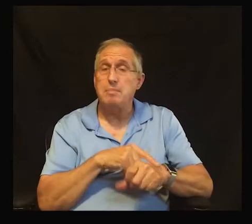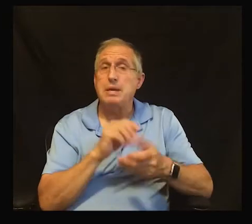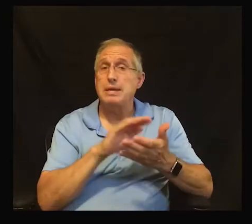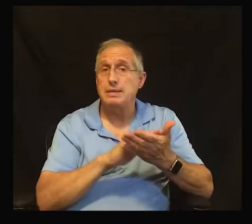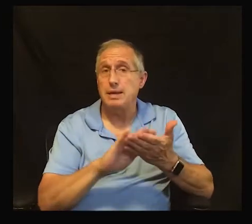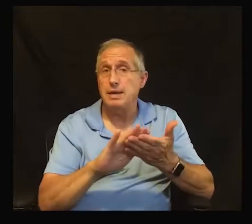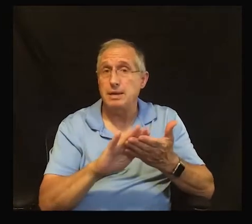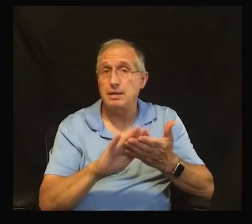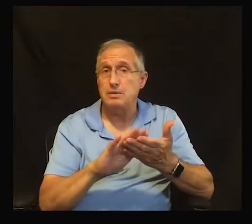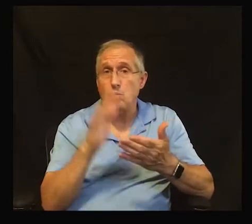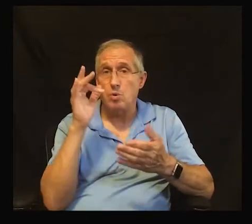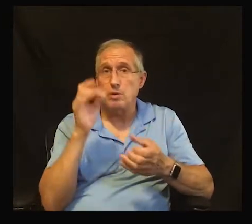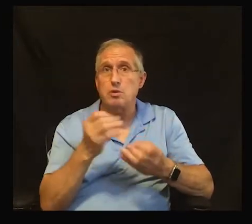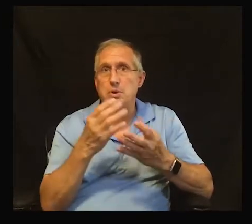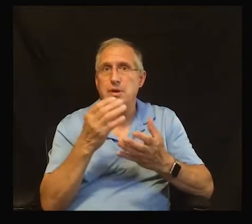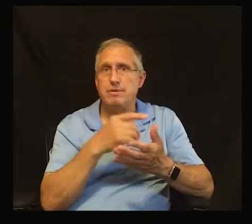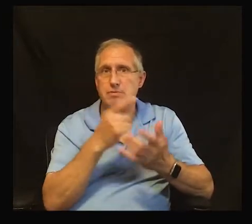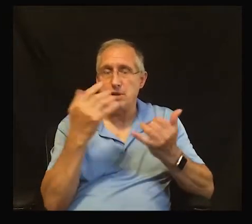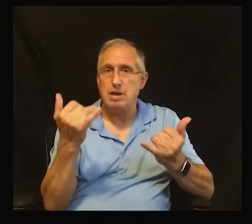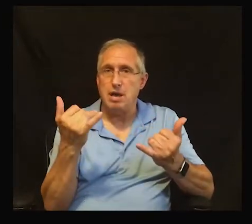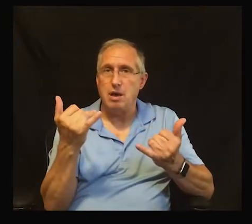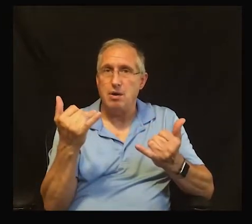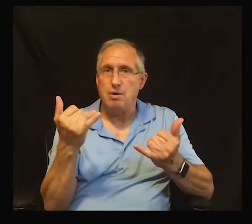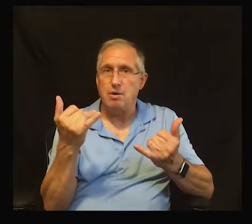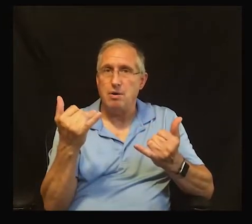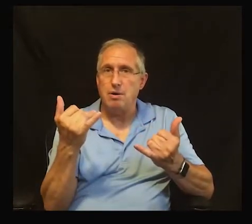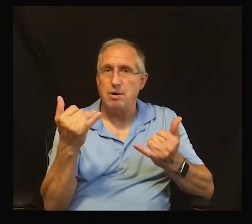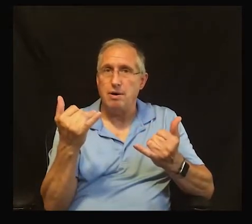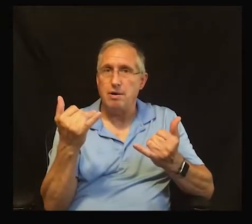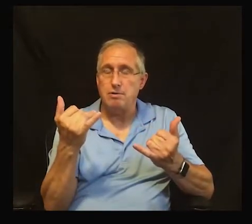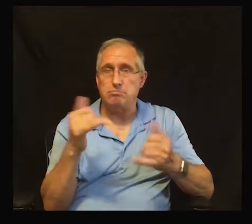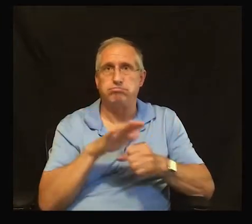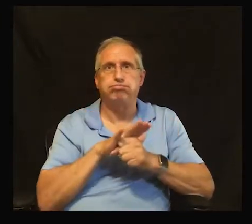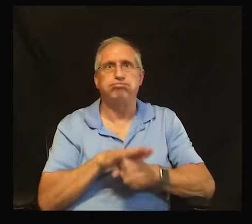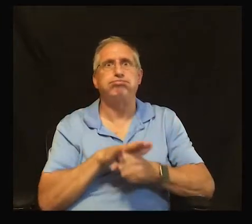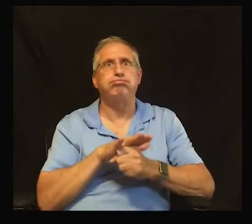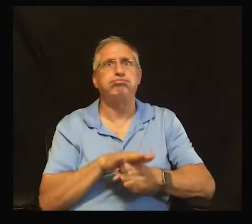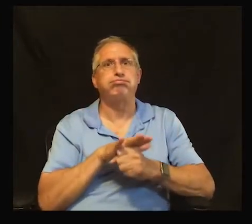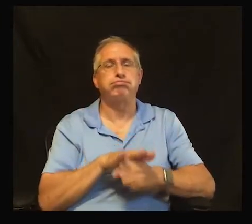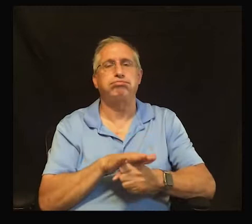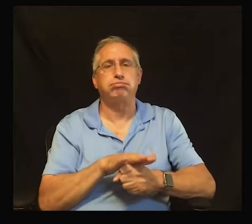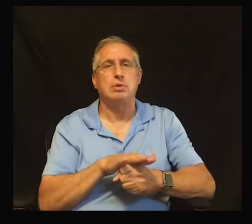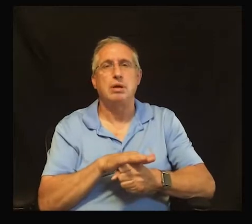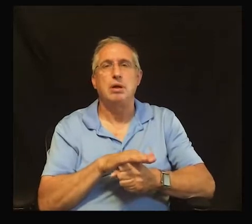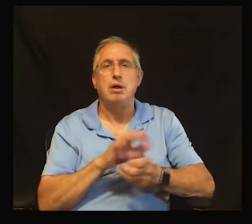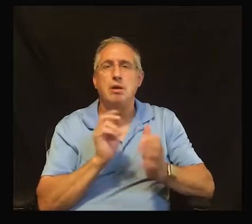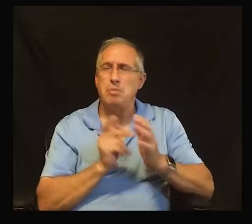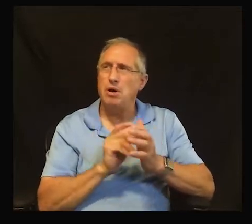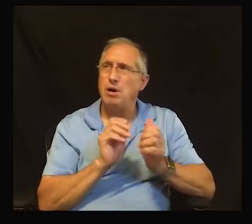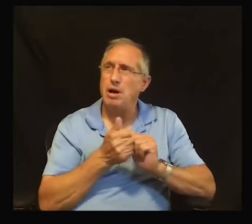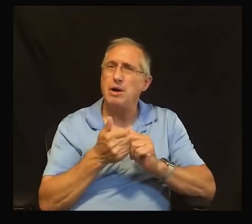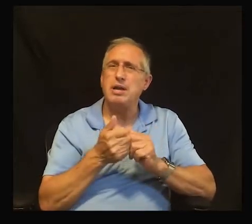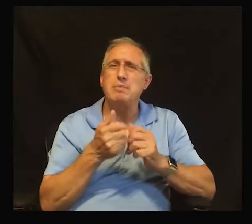time being gentle because so many of us are triggered right now. You say, Paul, well, how can I